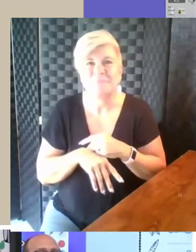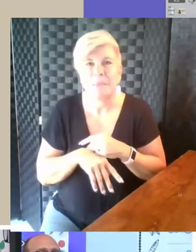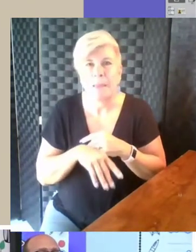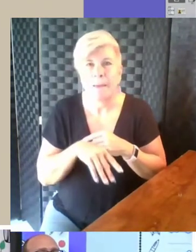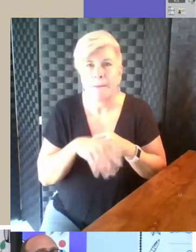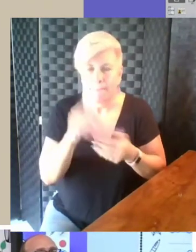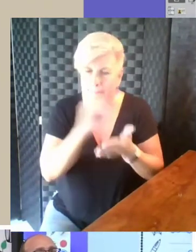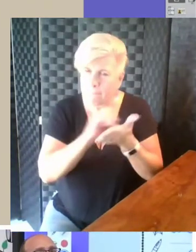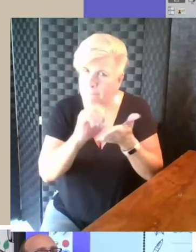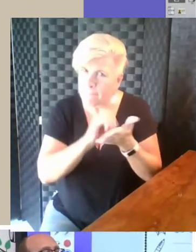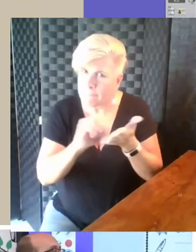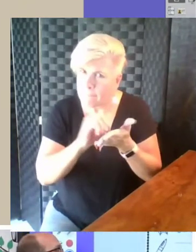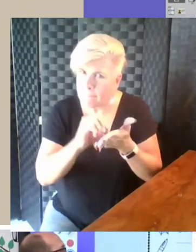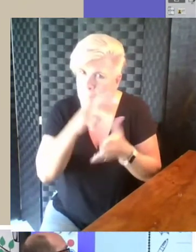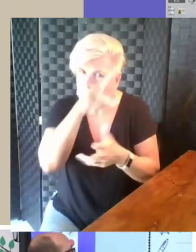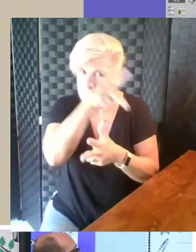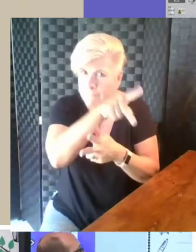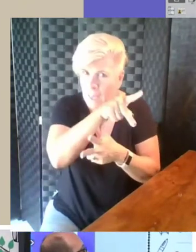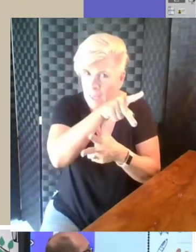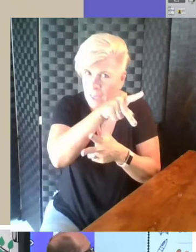Pen. P,